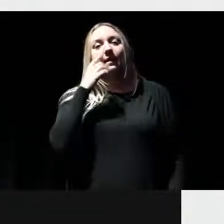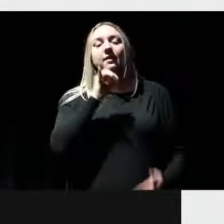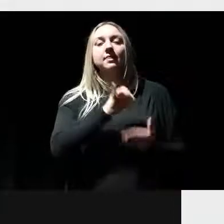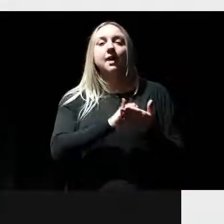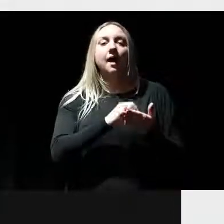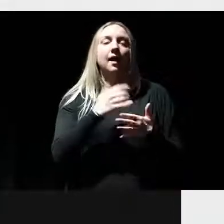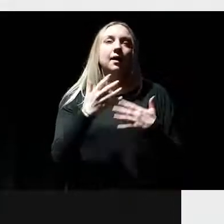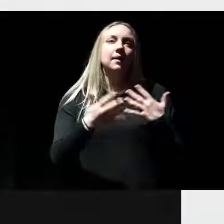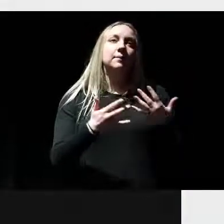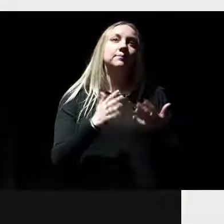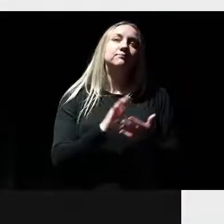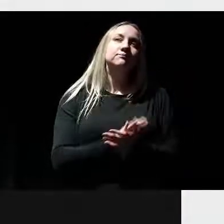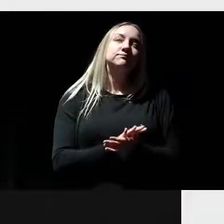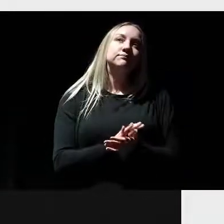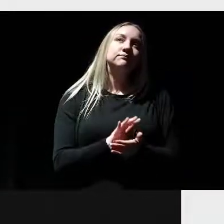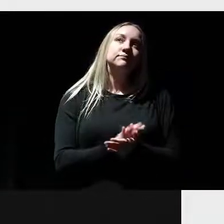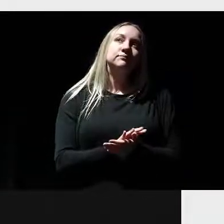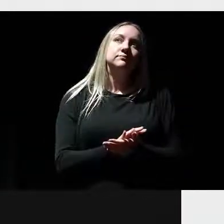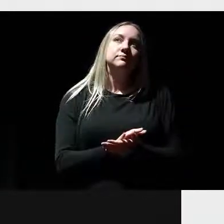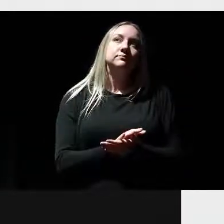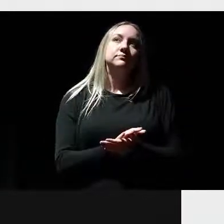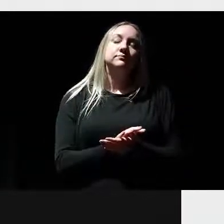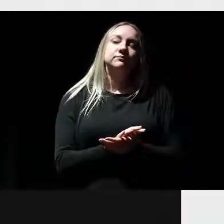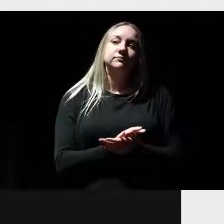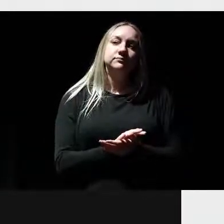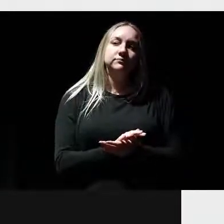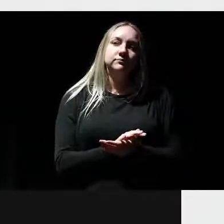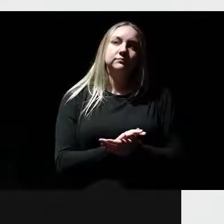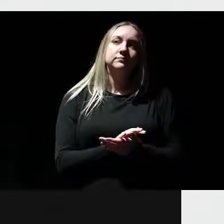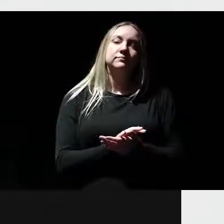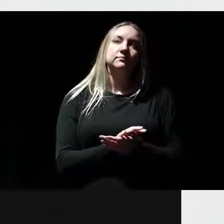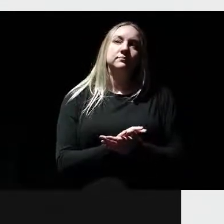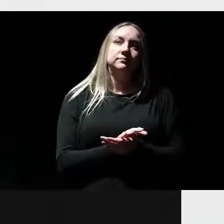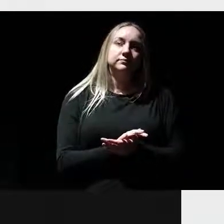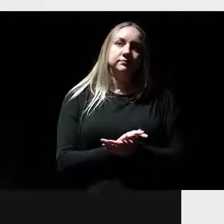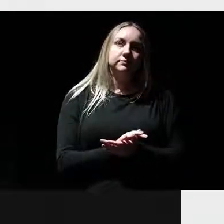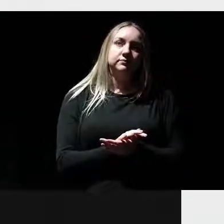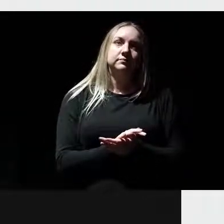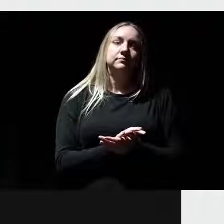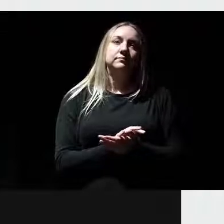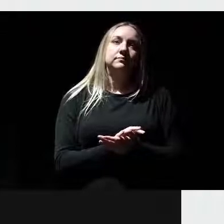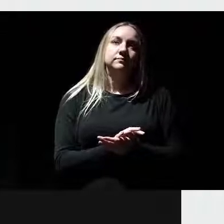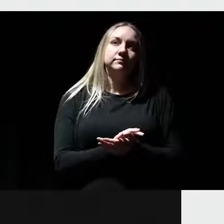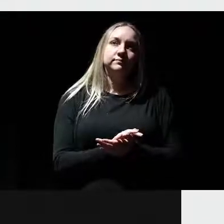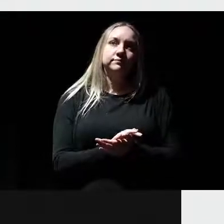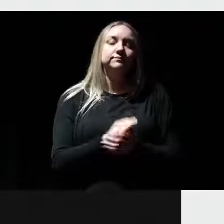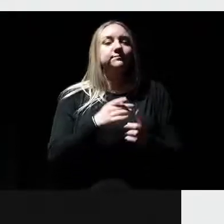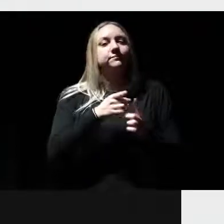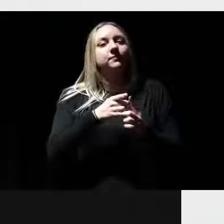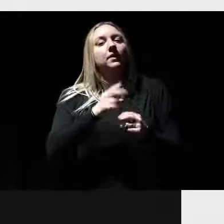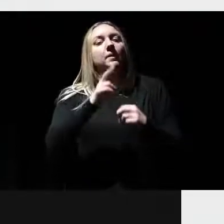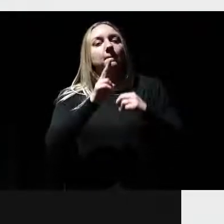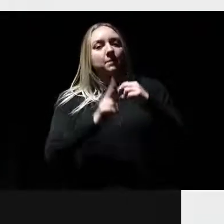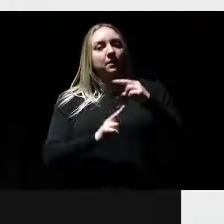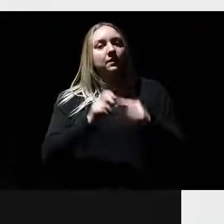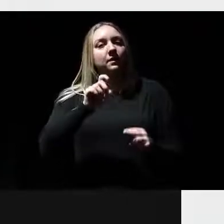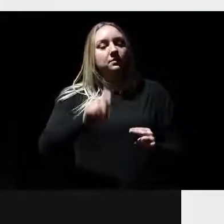the ways that buildings begin. They have to be able to anticipate what that